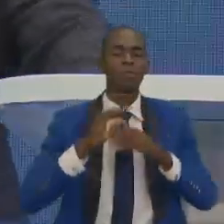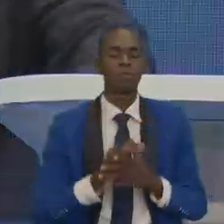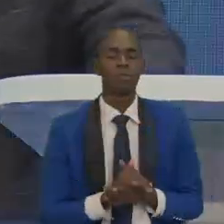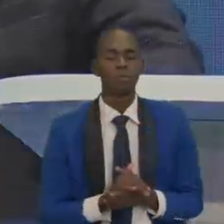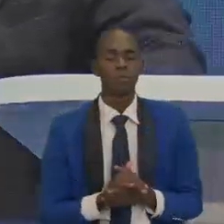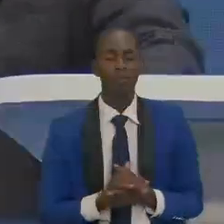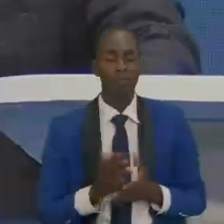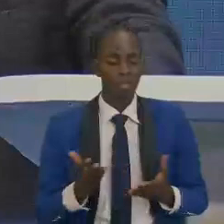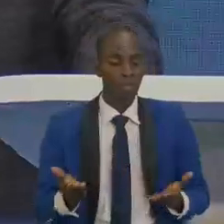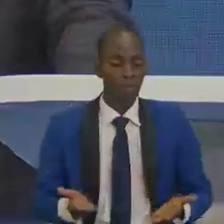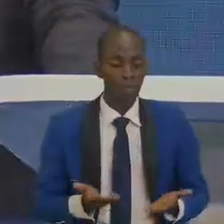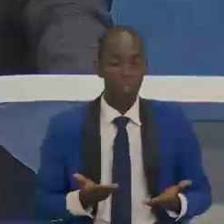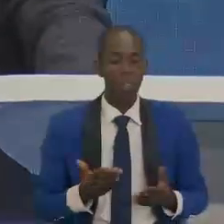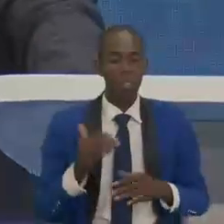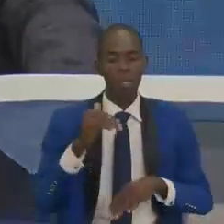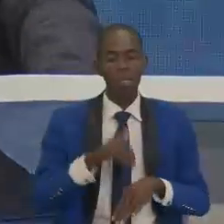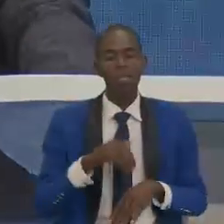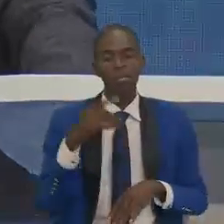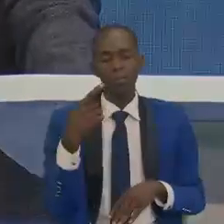here at the Alpha location,